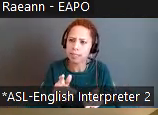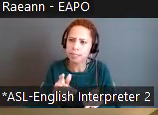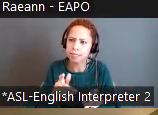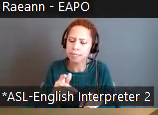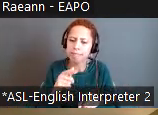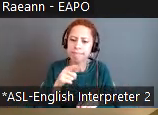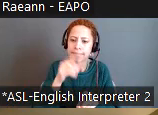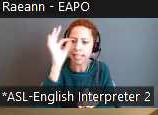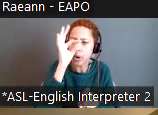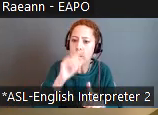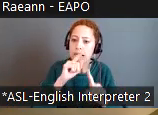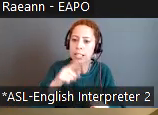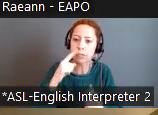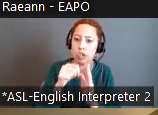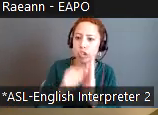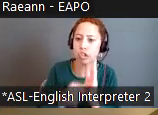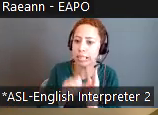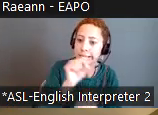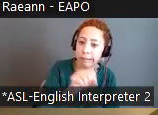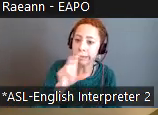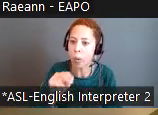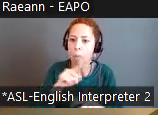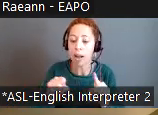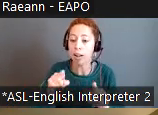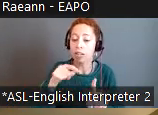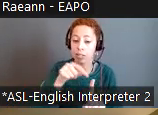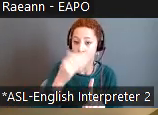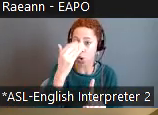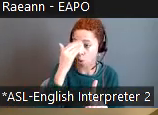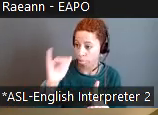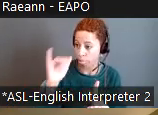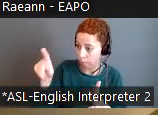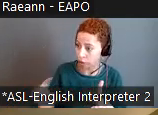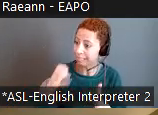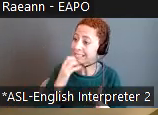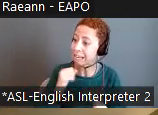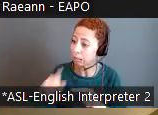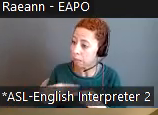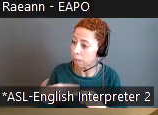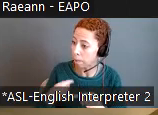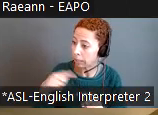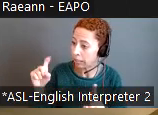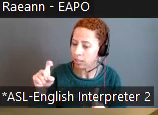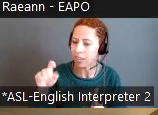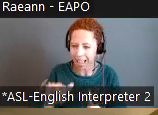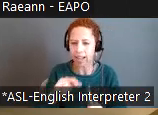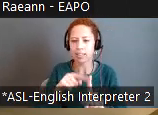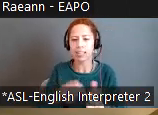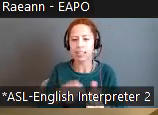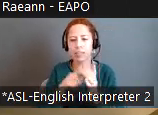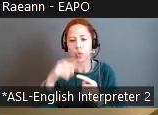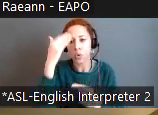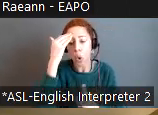about them or doesn't. And so it's a much easier document for that person to revoke, even if they have doctors saying they're incapable of making